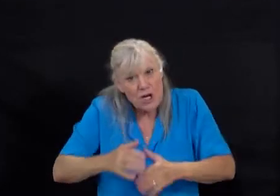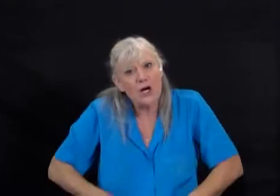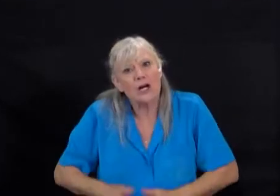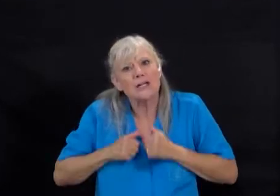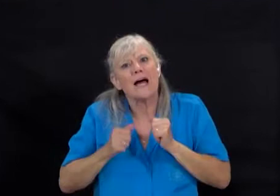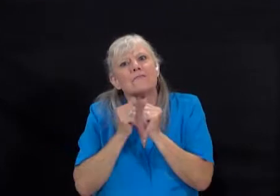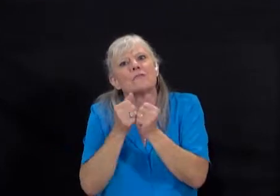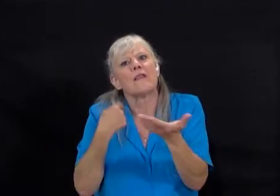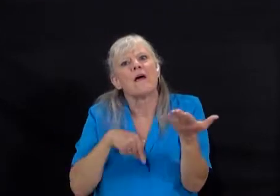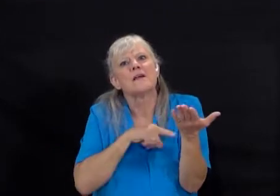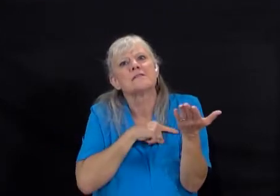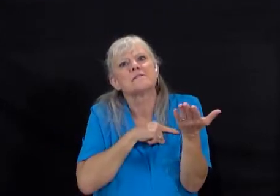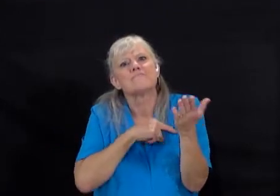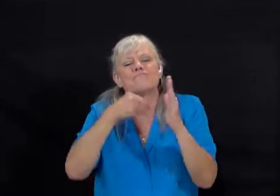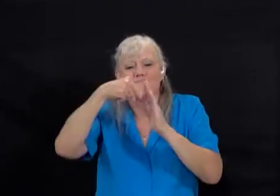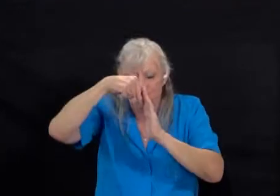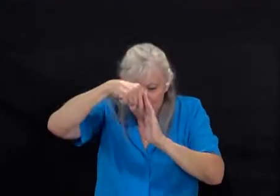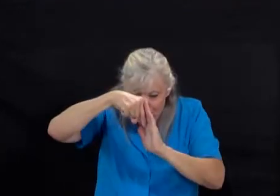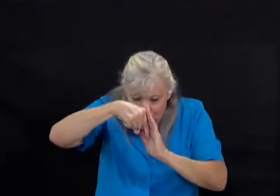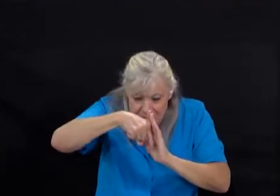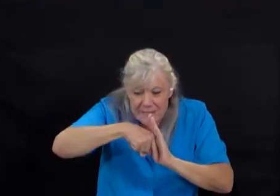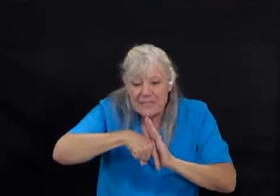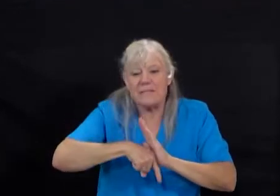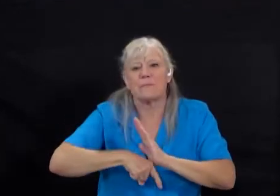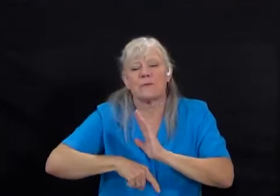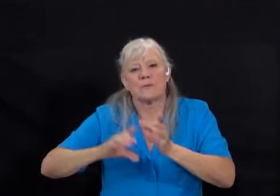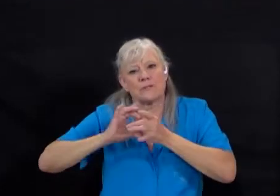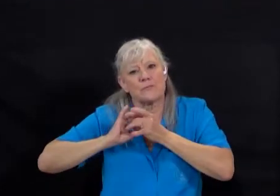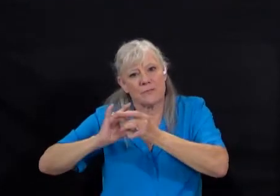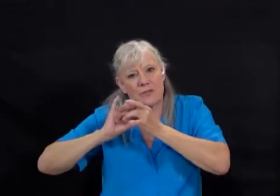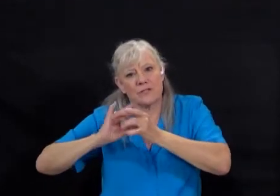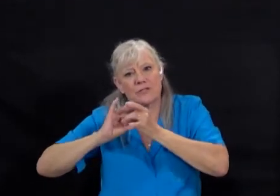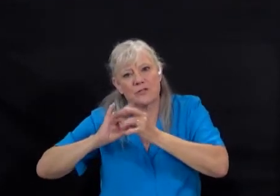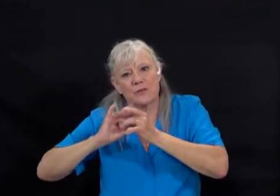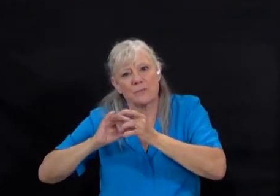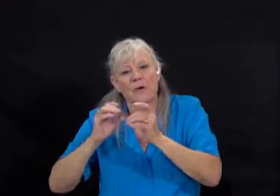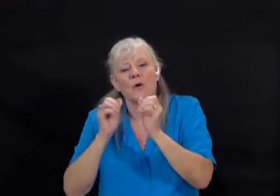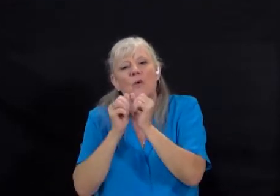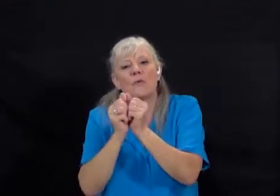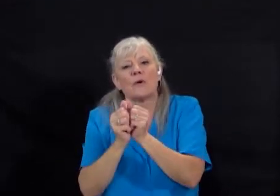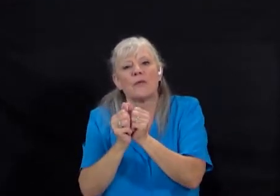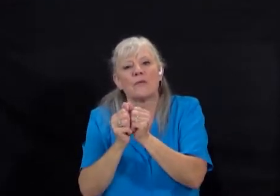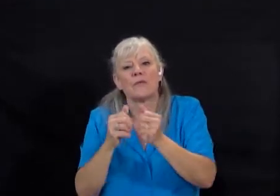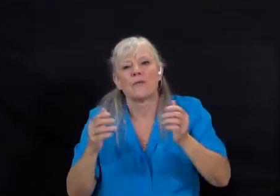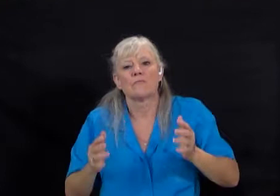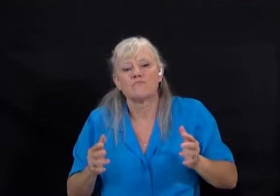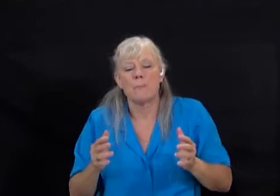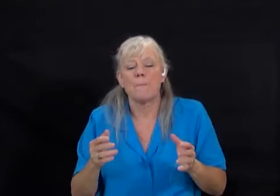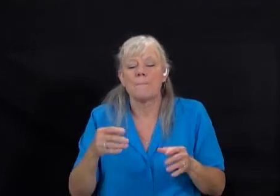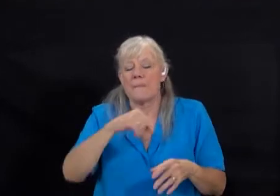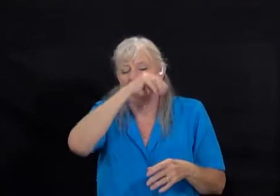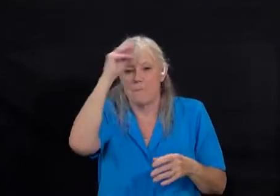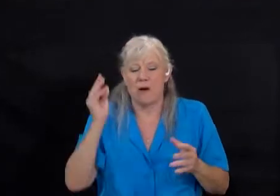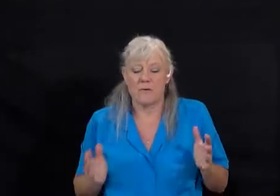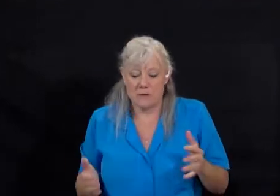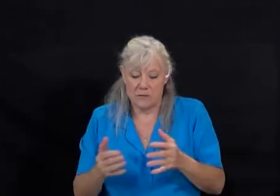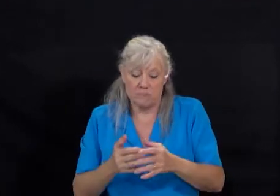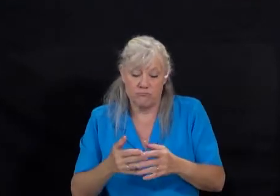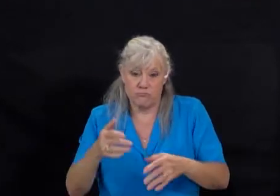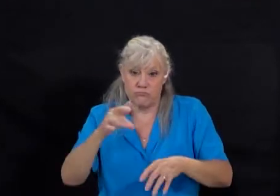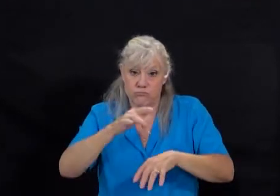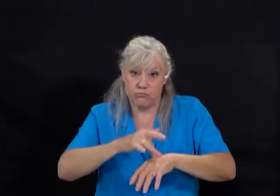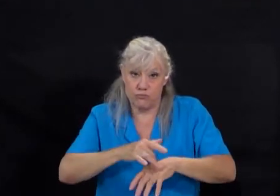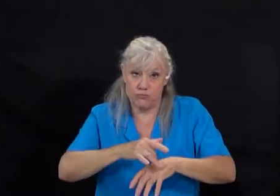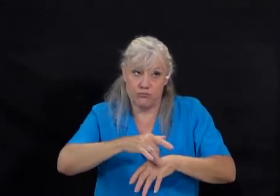Intrinsic and deep was the relation between his incarnation and his ascension.